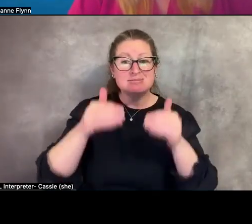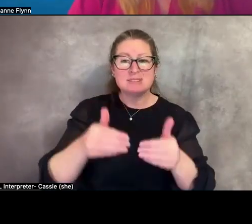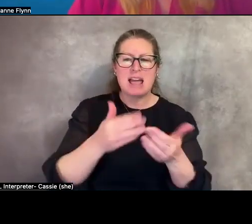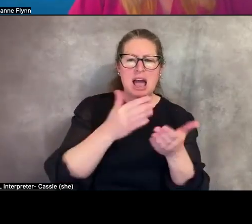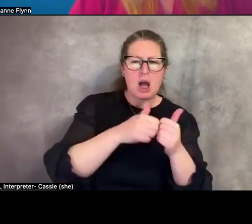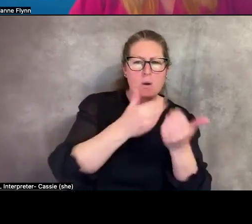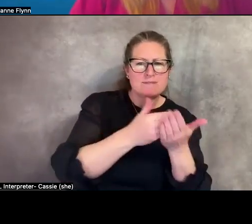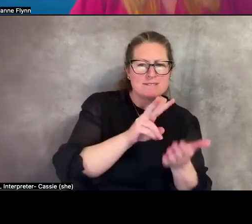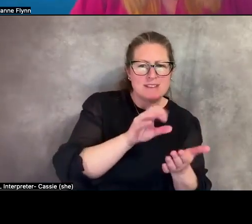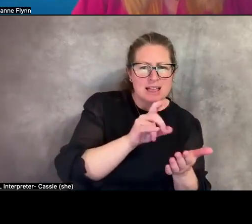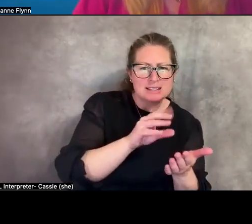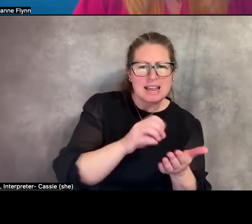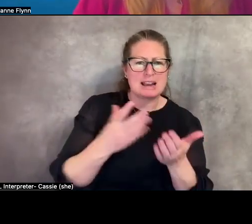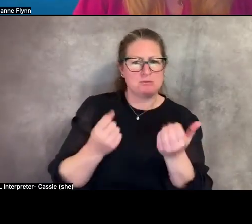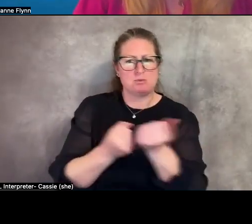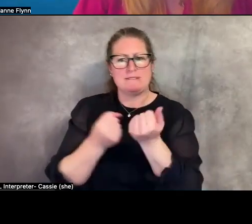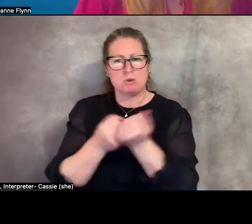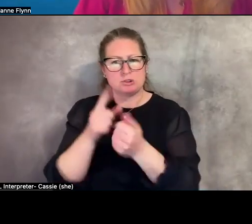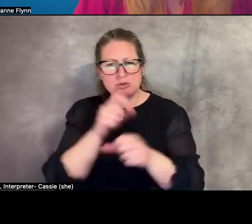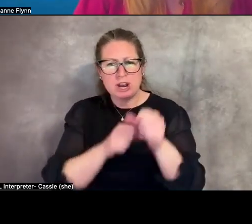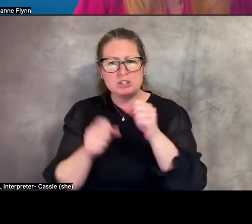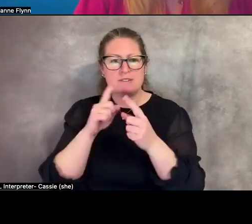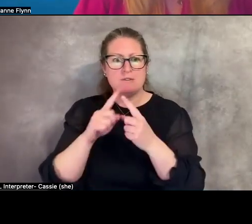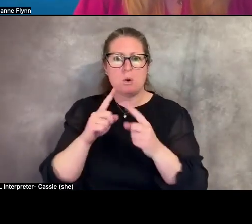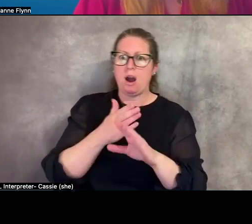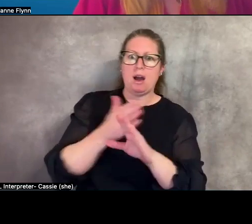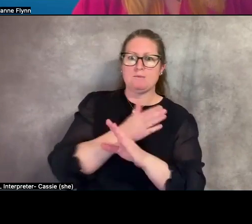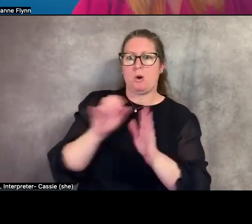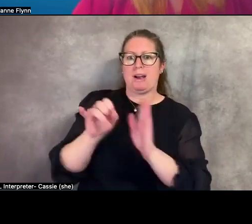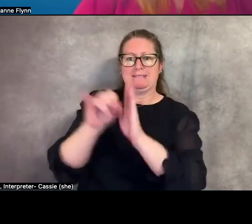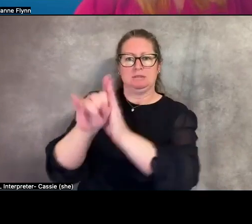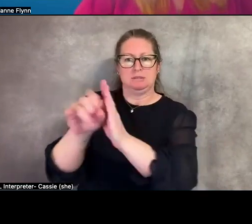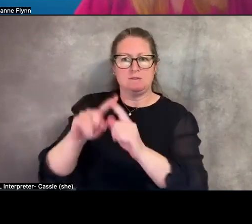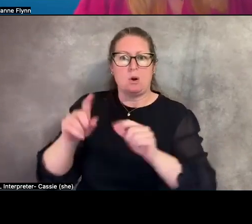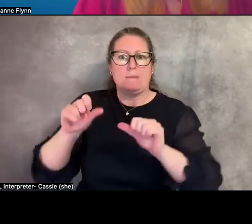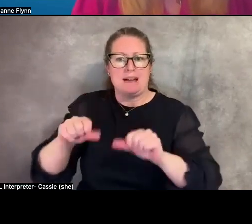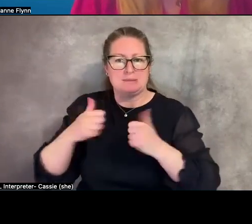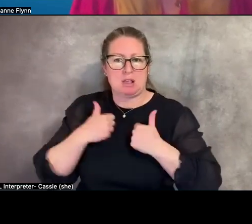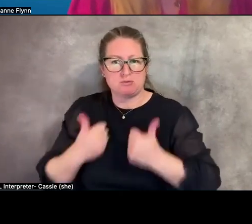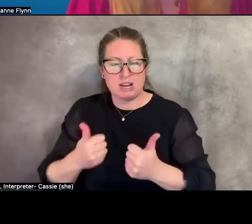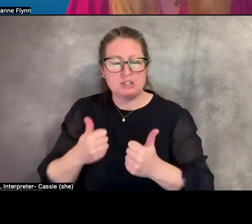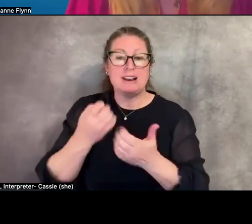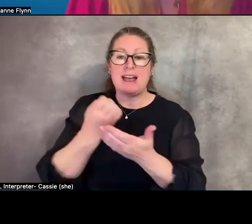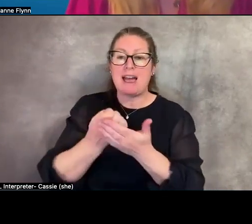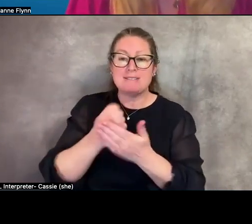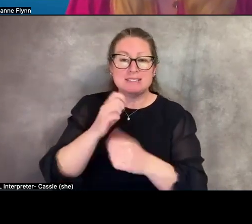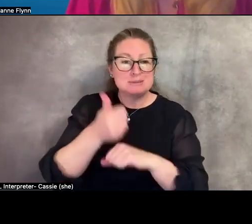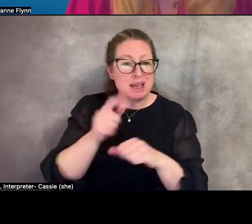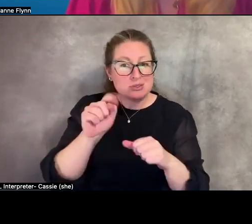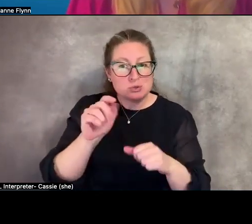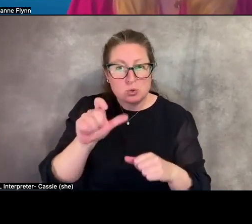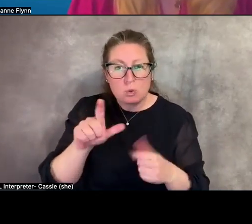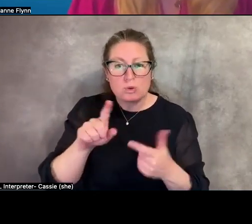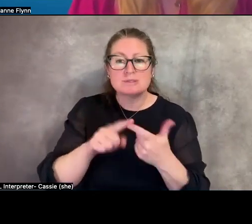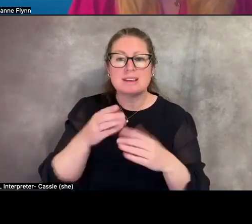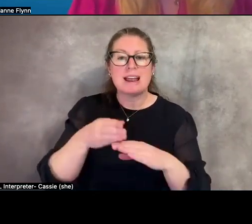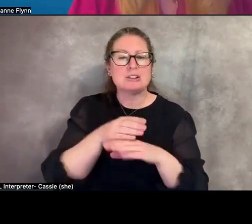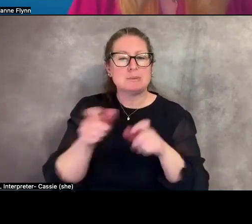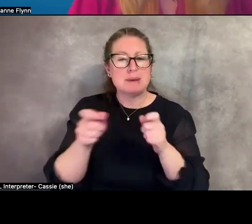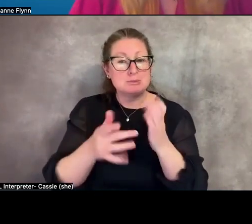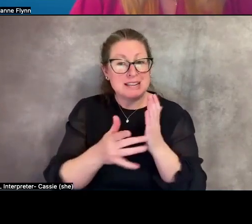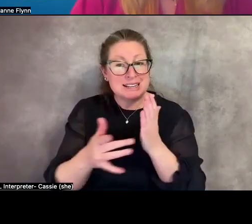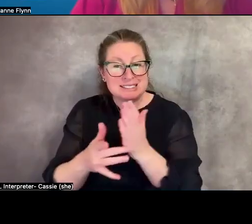reinforcing strategies for the proactive identification of aggression using evidence-based tools, enhancing management techniques,